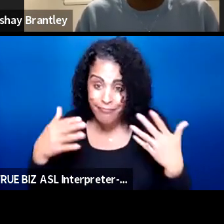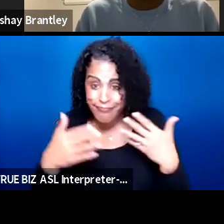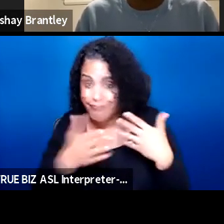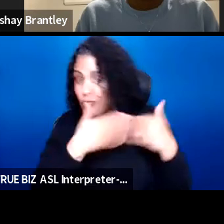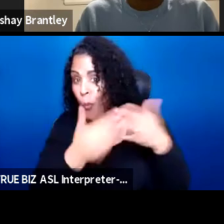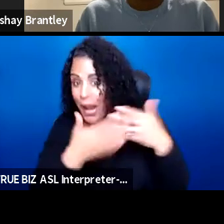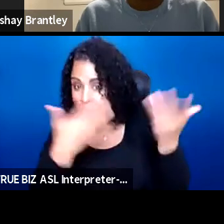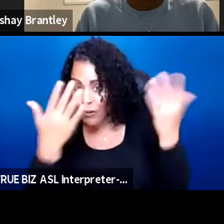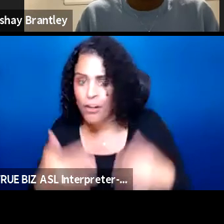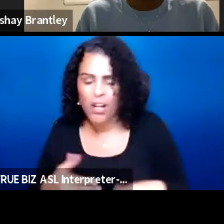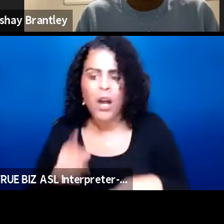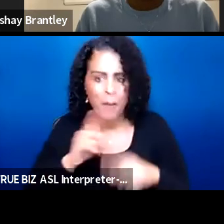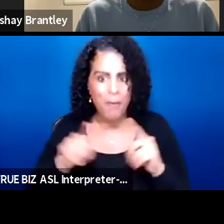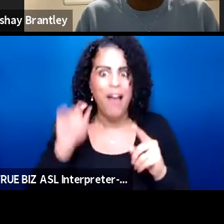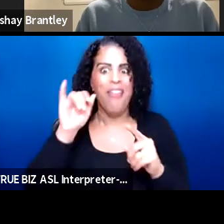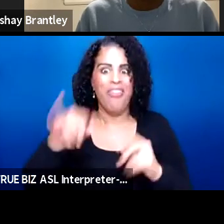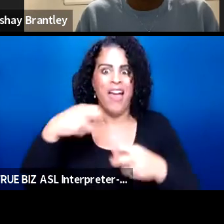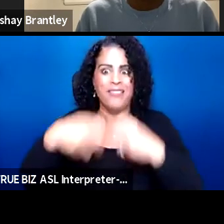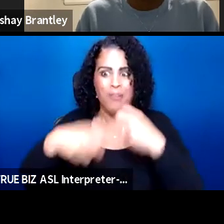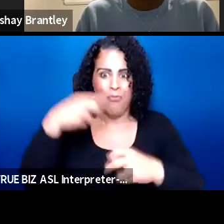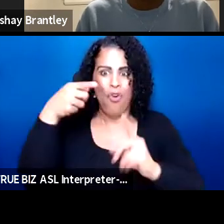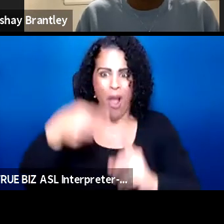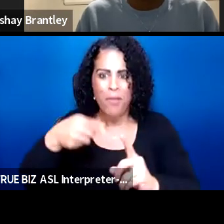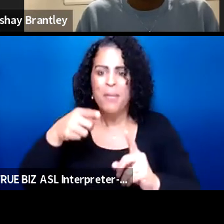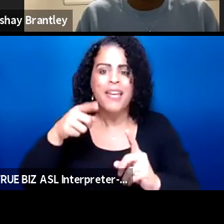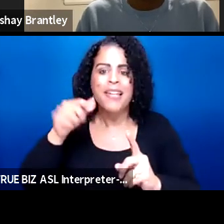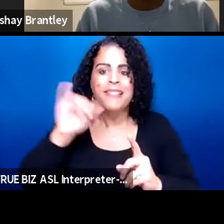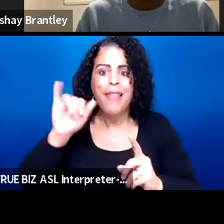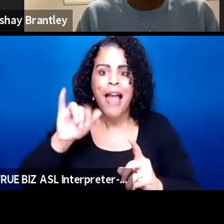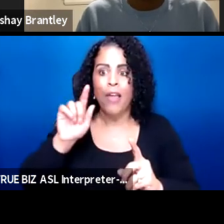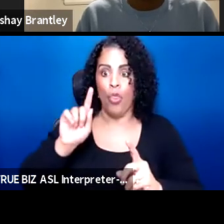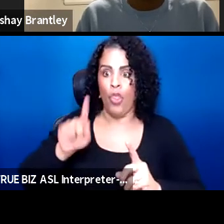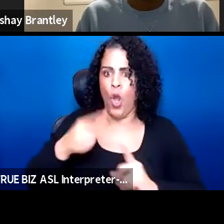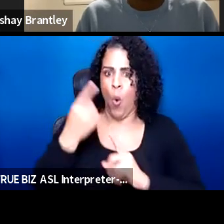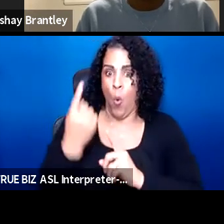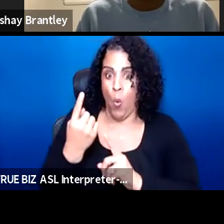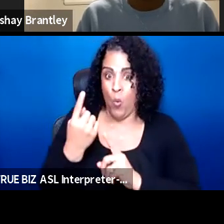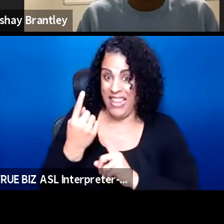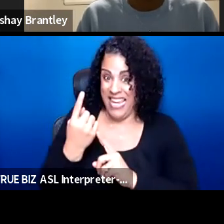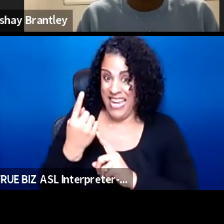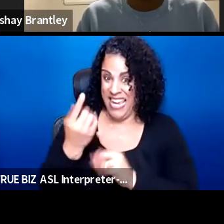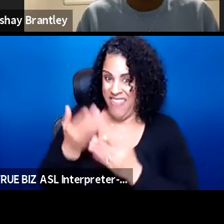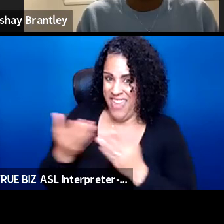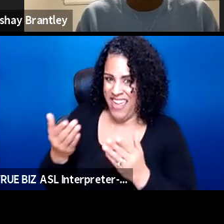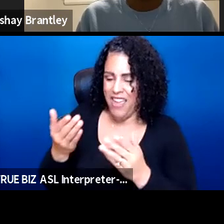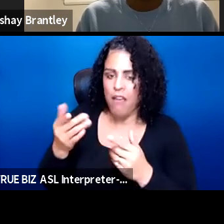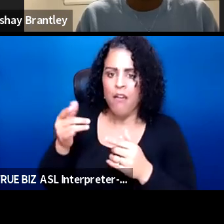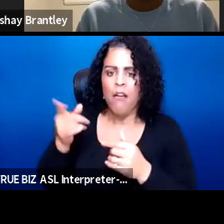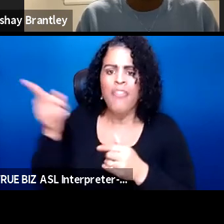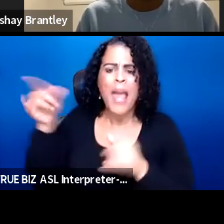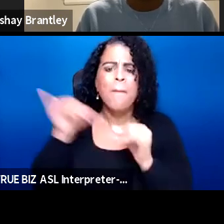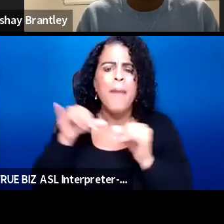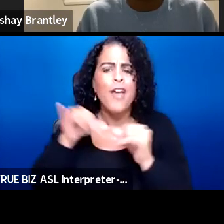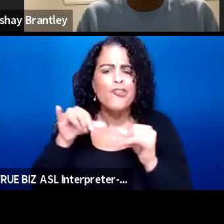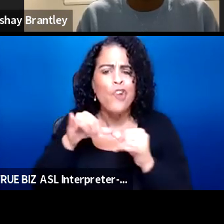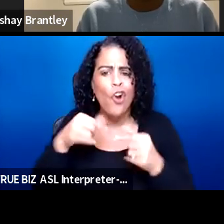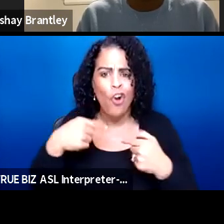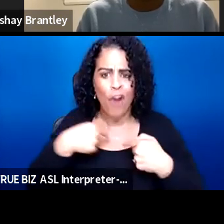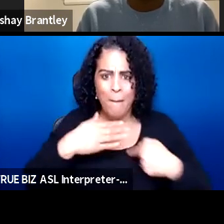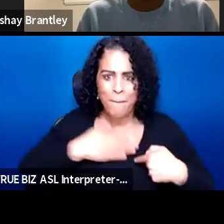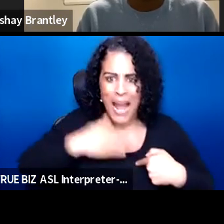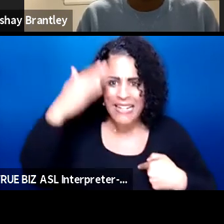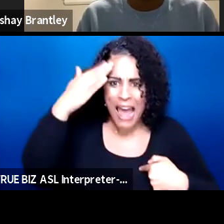But it becomes a problem when it's like the only thing that's used to measure someone's knowledge or ability. And